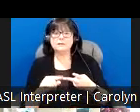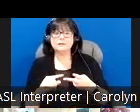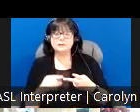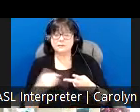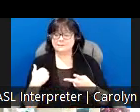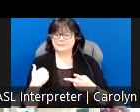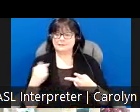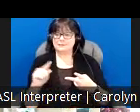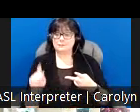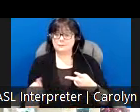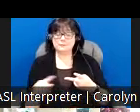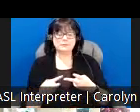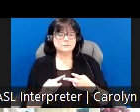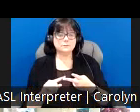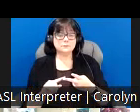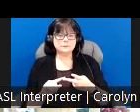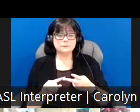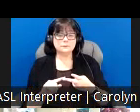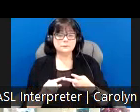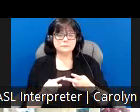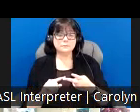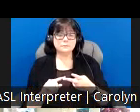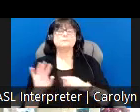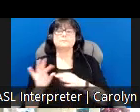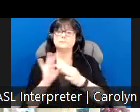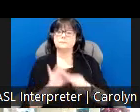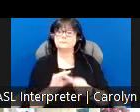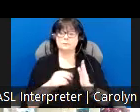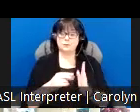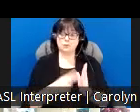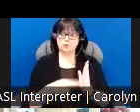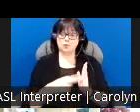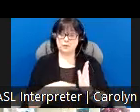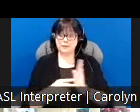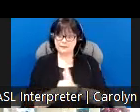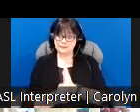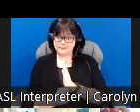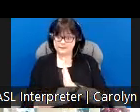was, so reading skills have to be pretty good